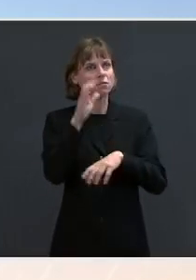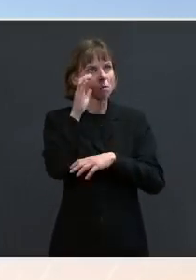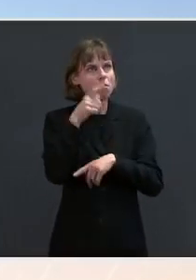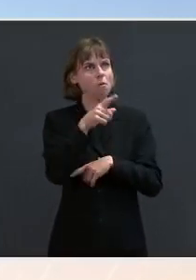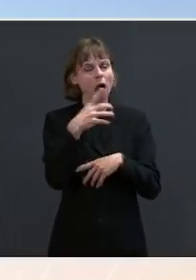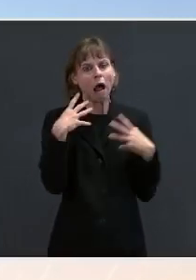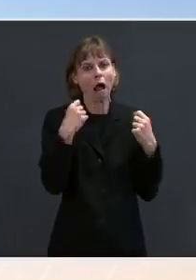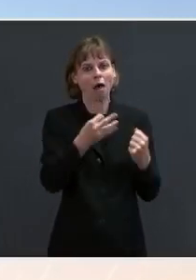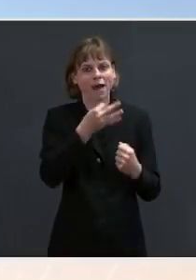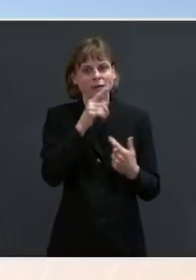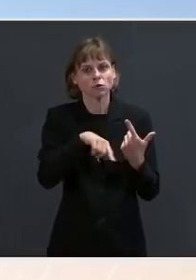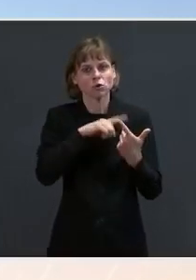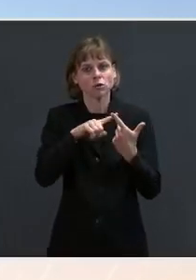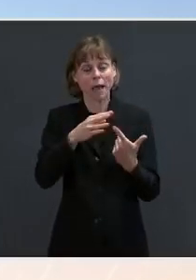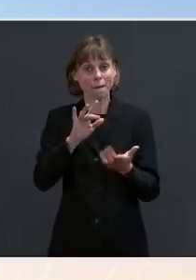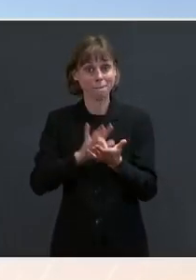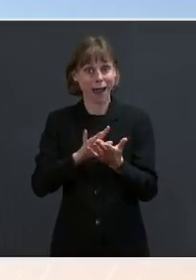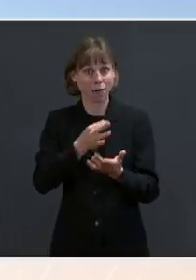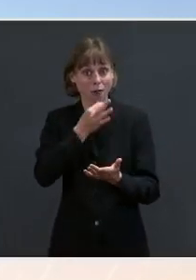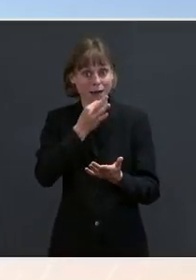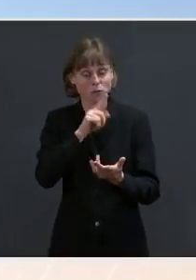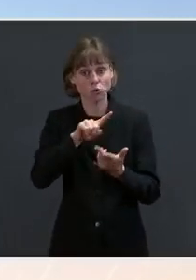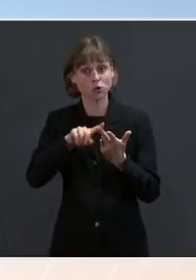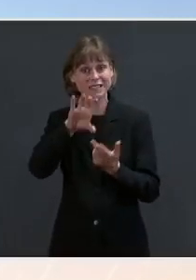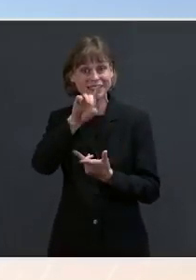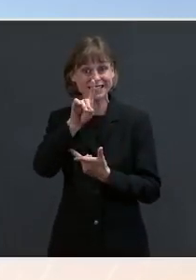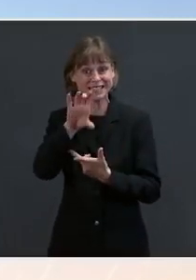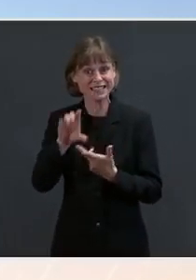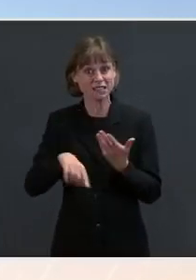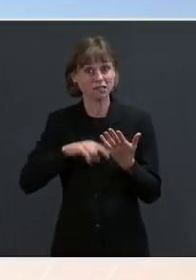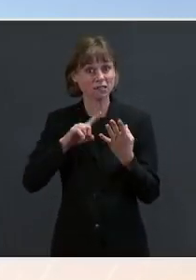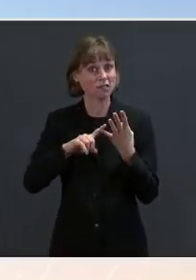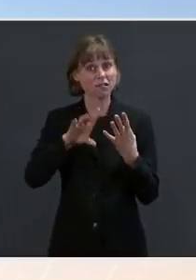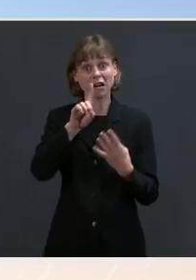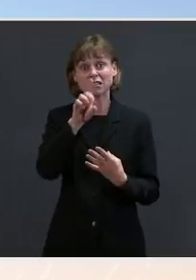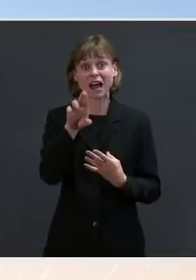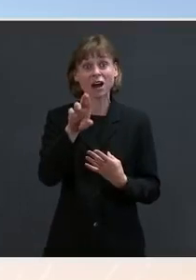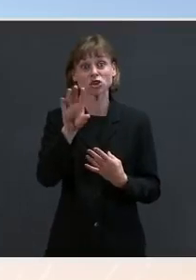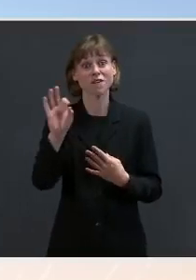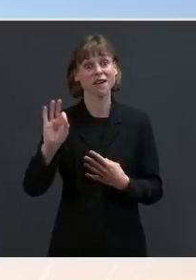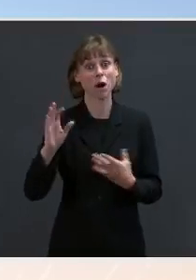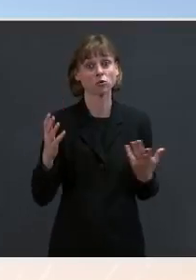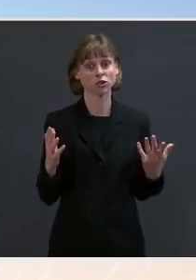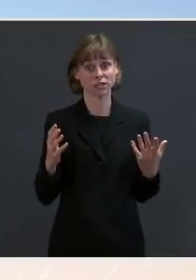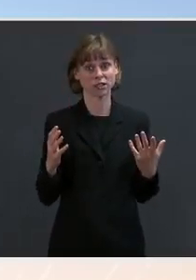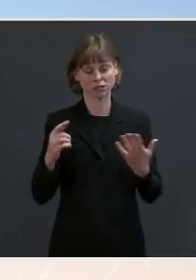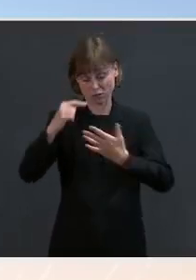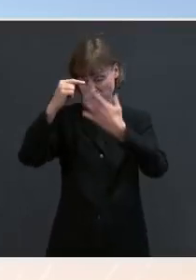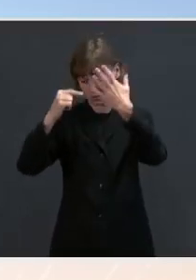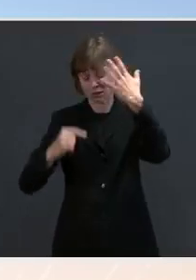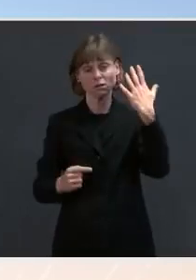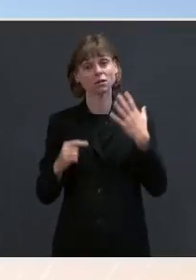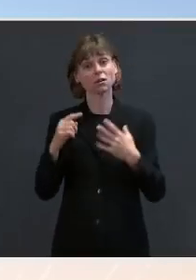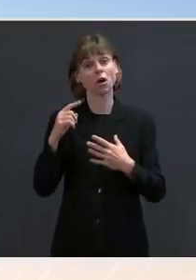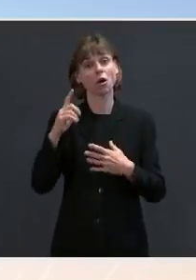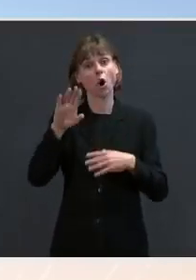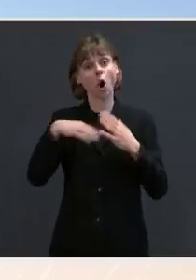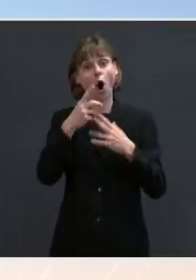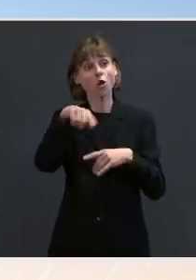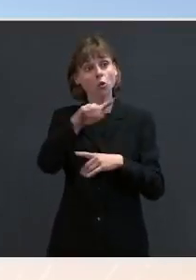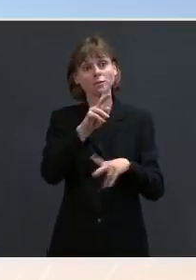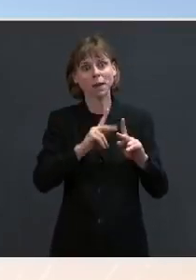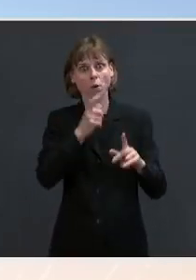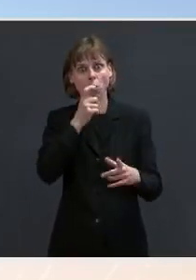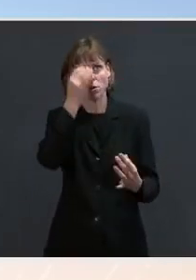the CDC, to Dr. Fauci, to others who are basing their recommendations on how to save people's